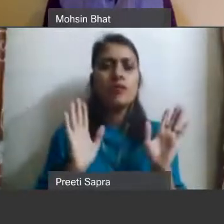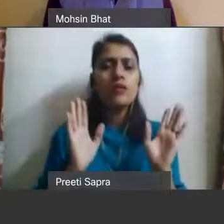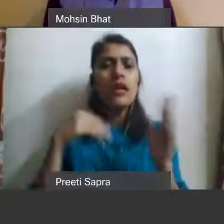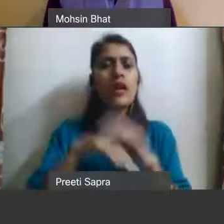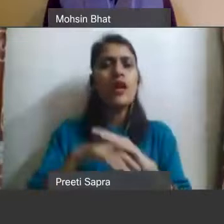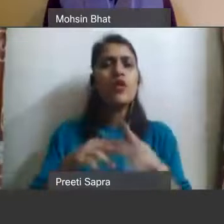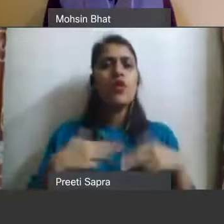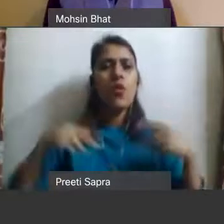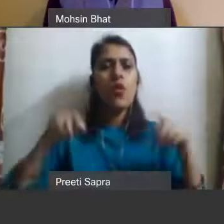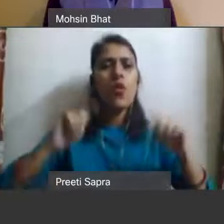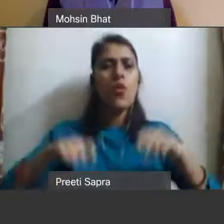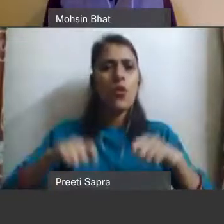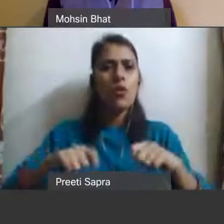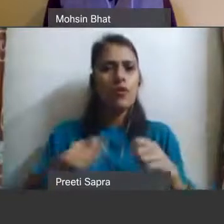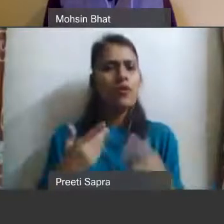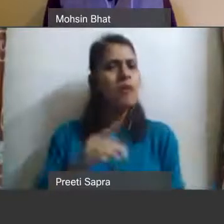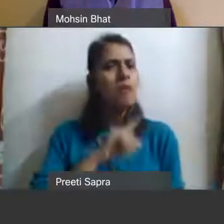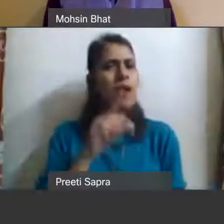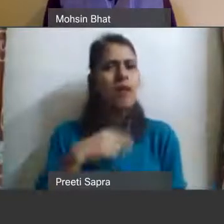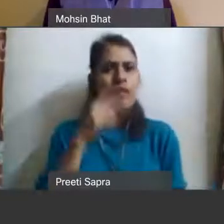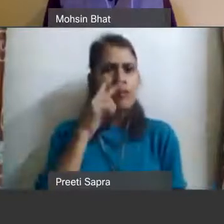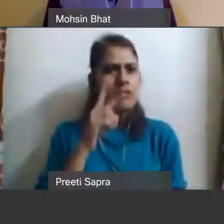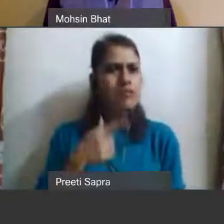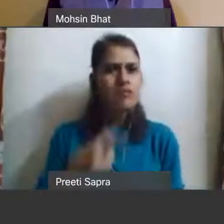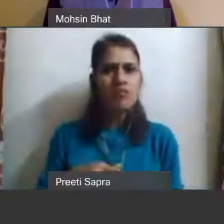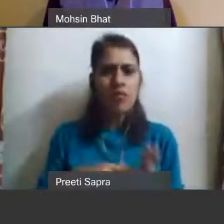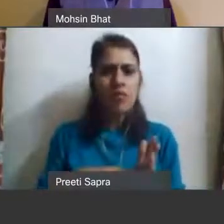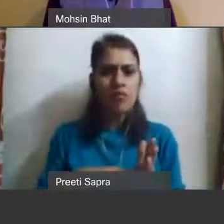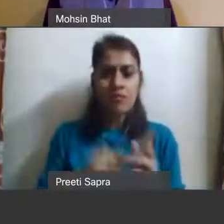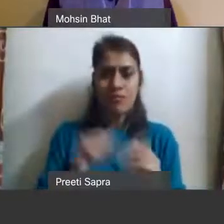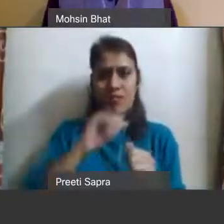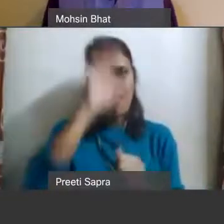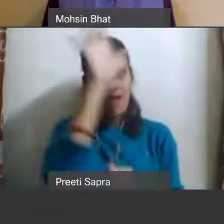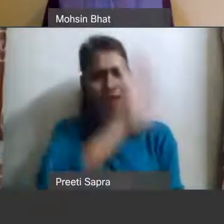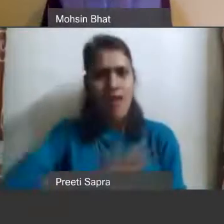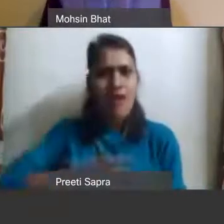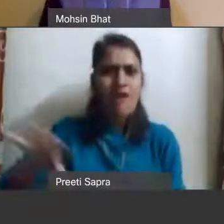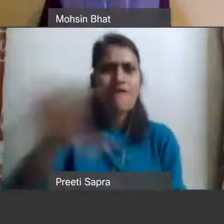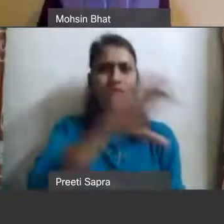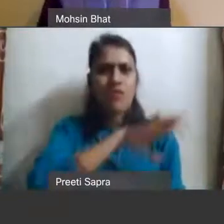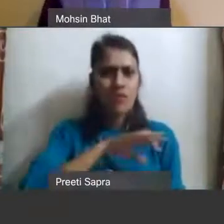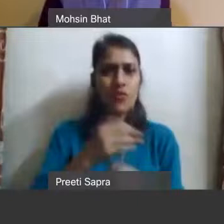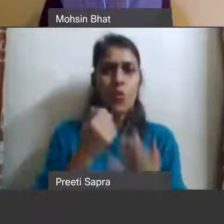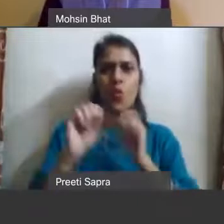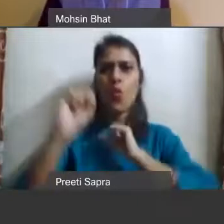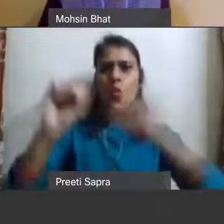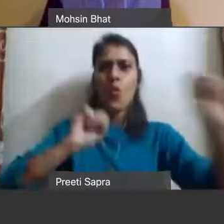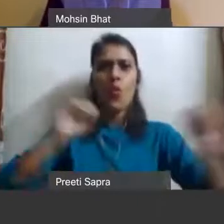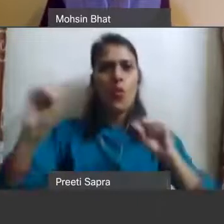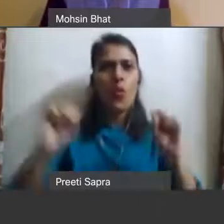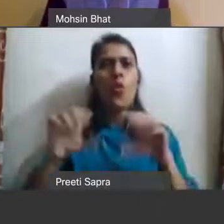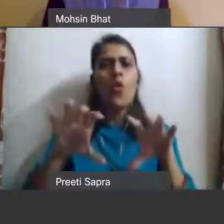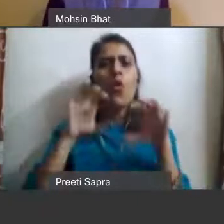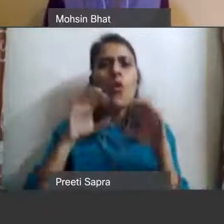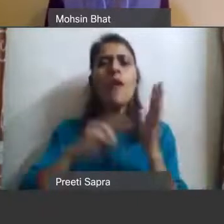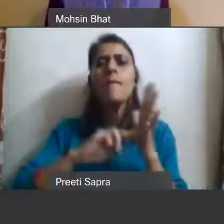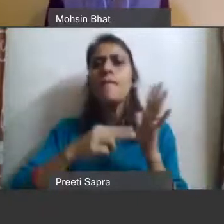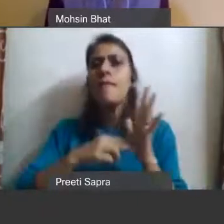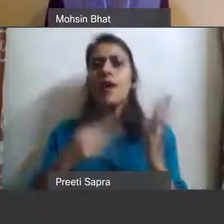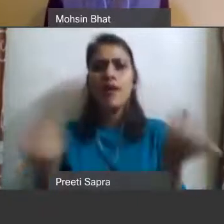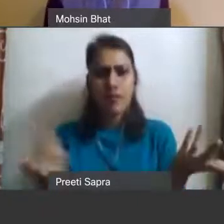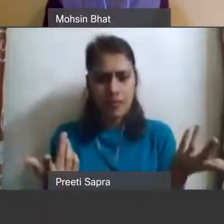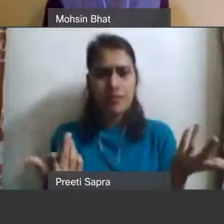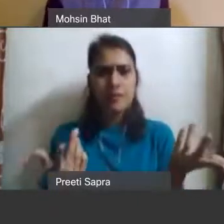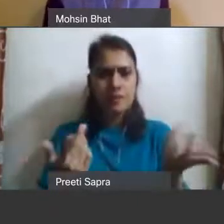And it would be really strange if across the country, individuals were very concerned about what the Constitution meant, what its